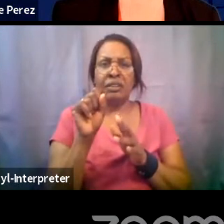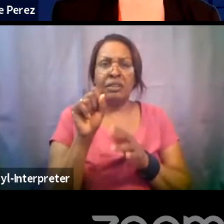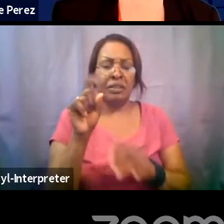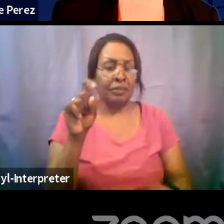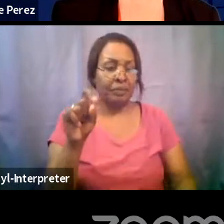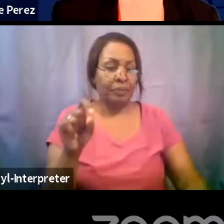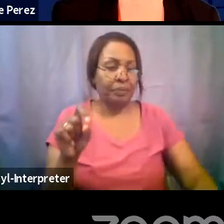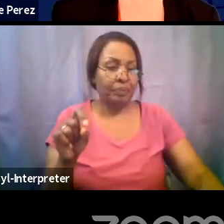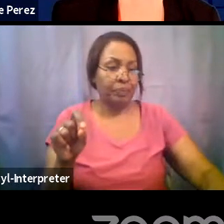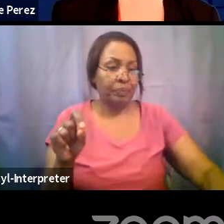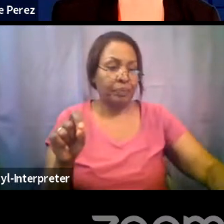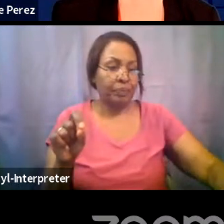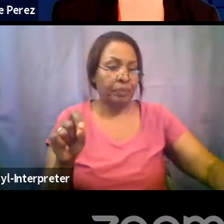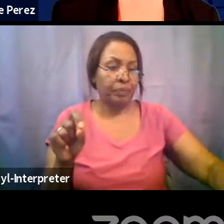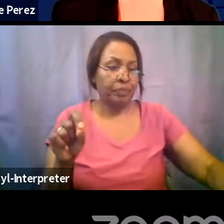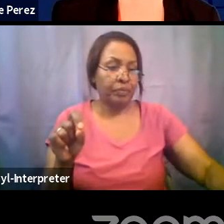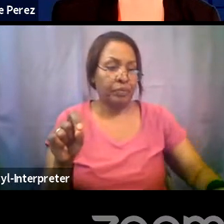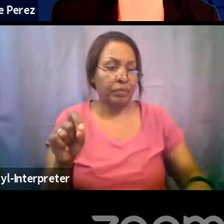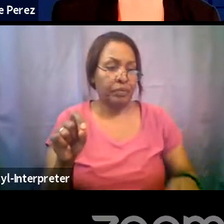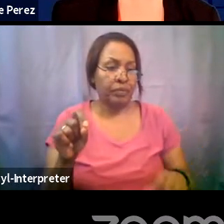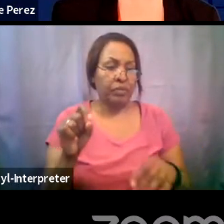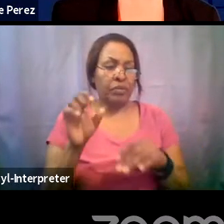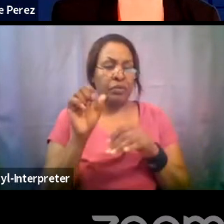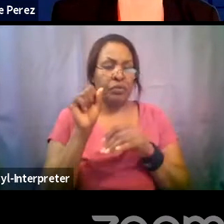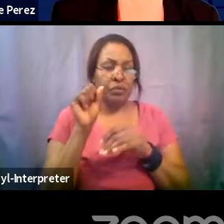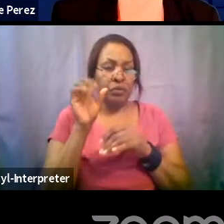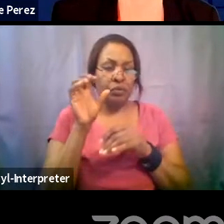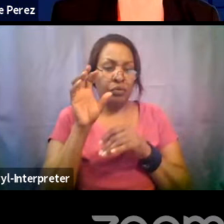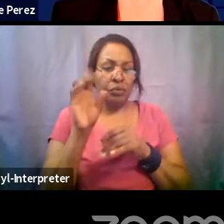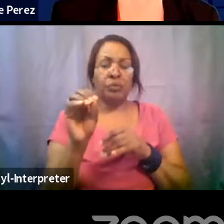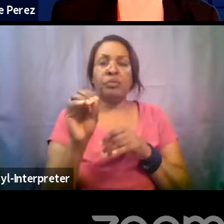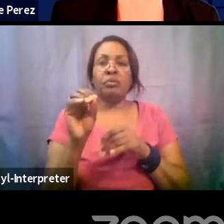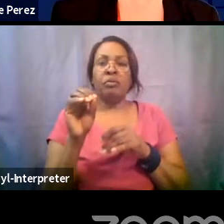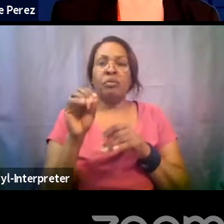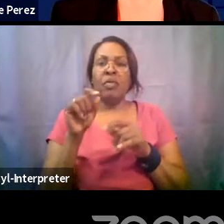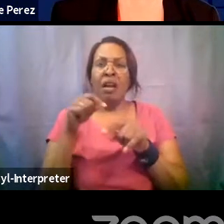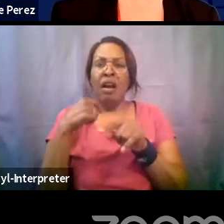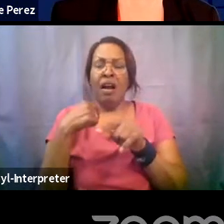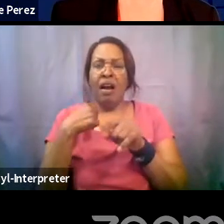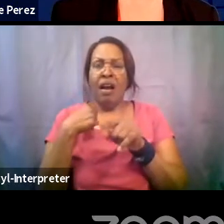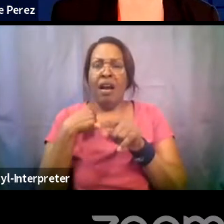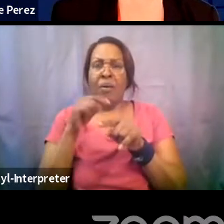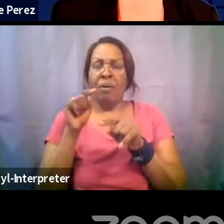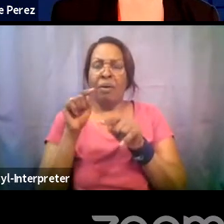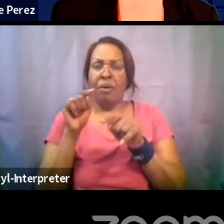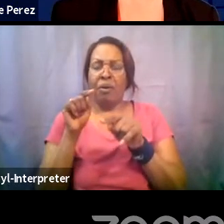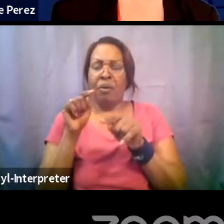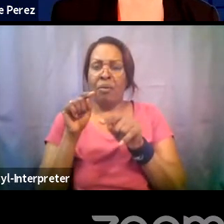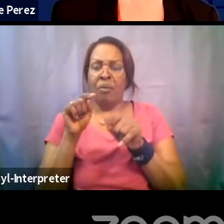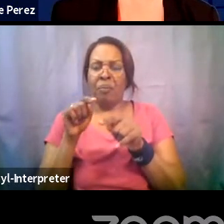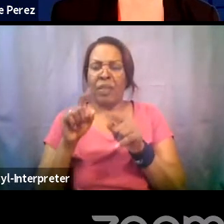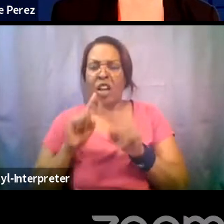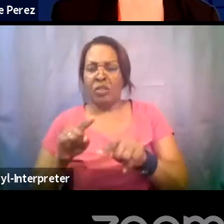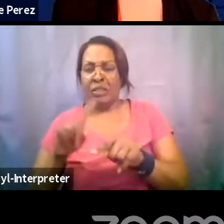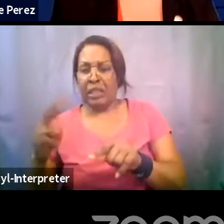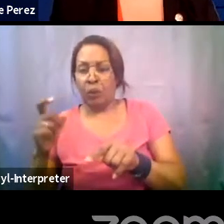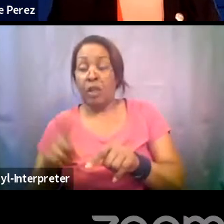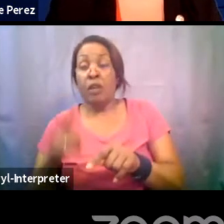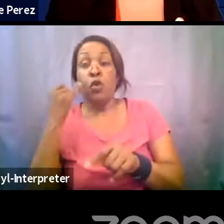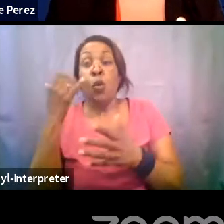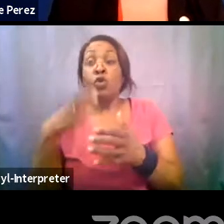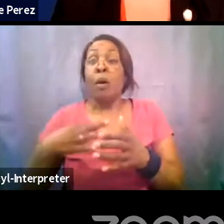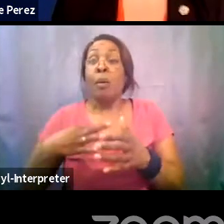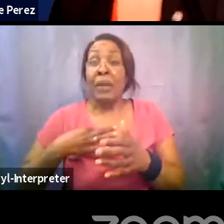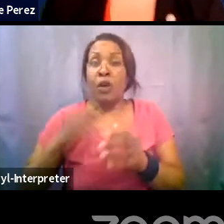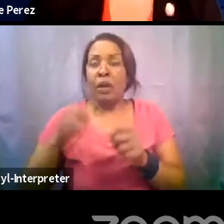Okay. So I'm going to hit the second part of that question first. So if you want to apply, you can apply